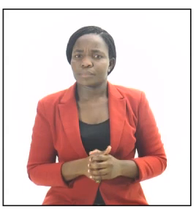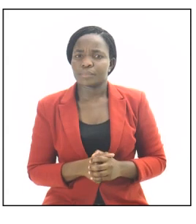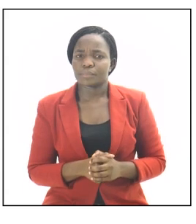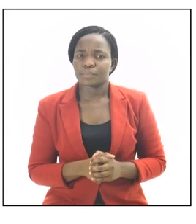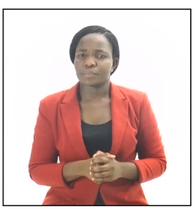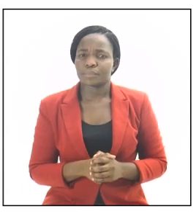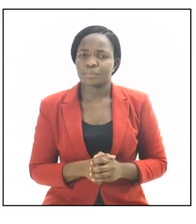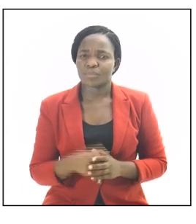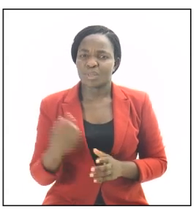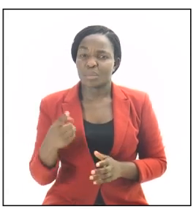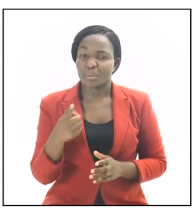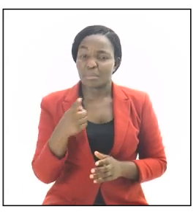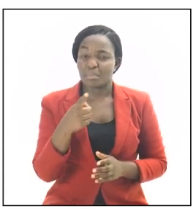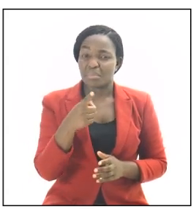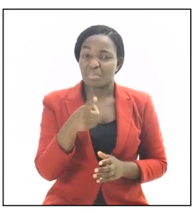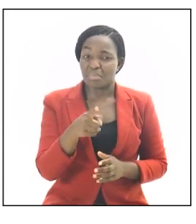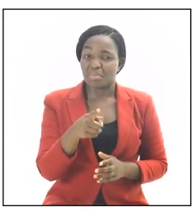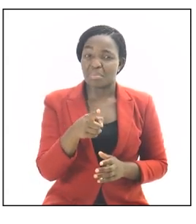The answer is